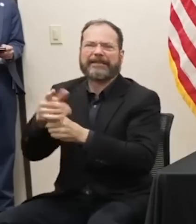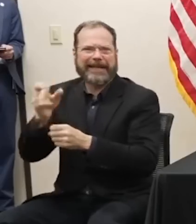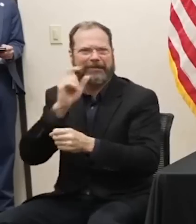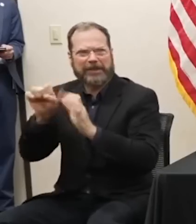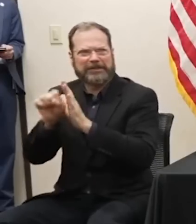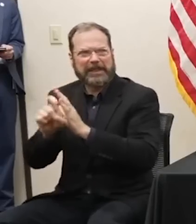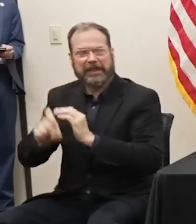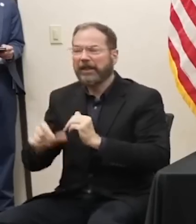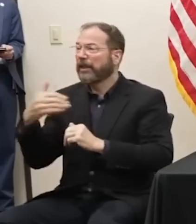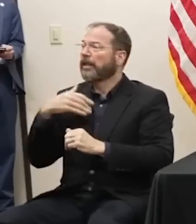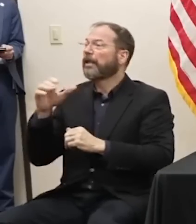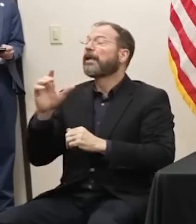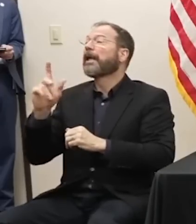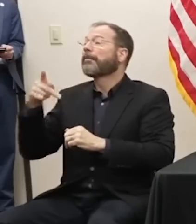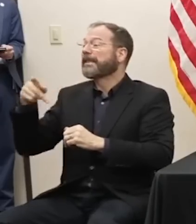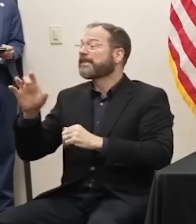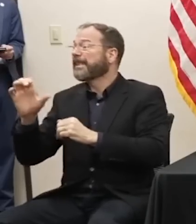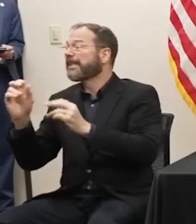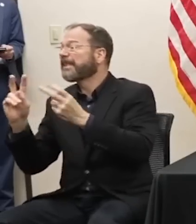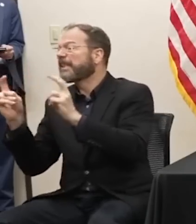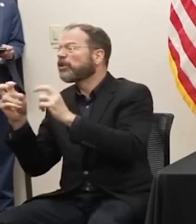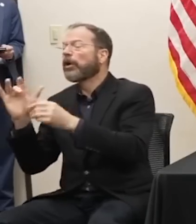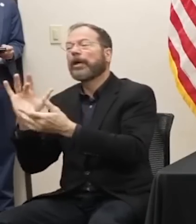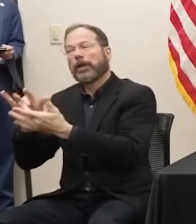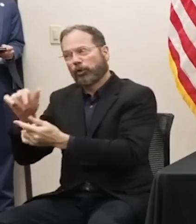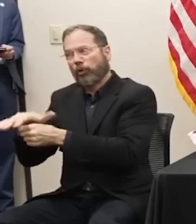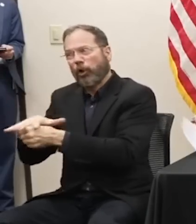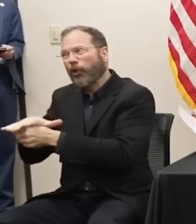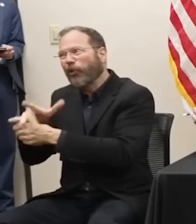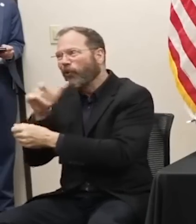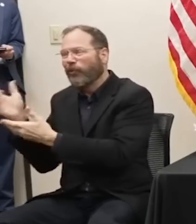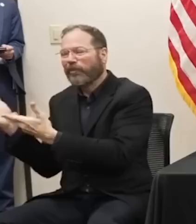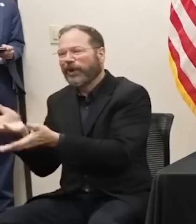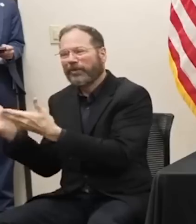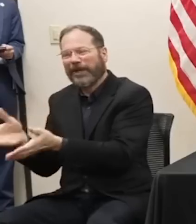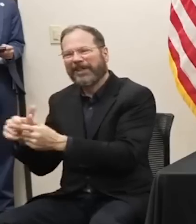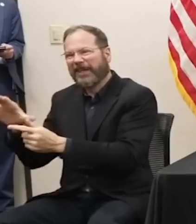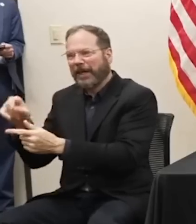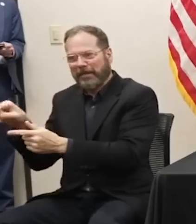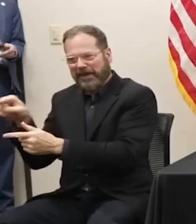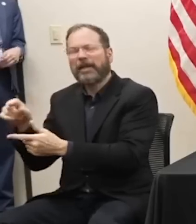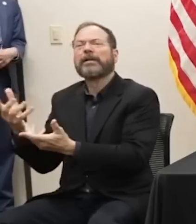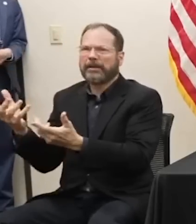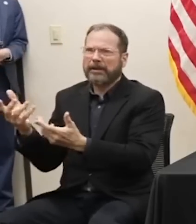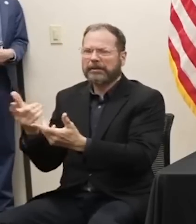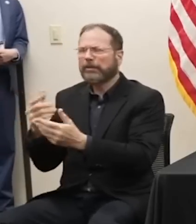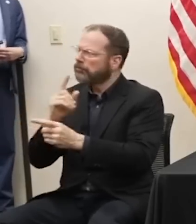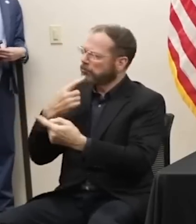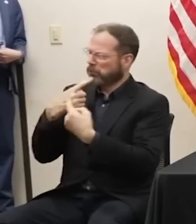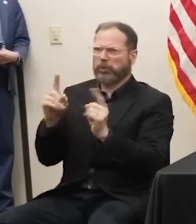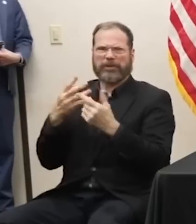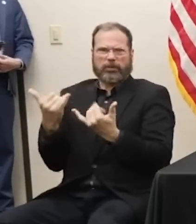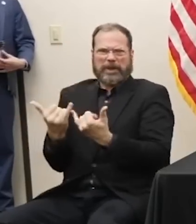If you have an LDC issue, please contact your local distribution companies. But those companies are reporting that they have plenty